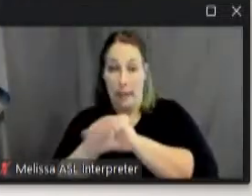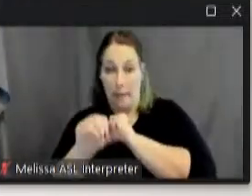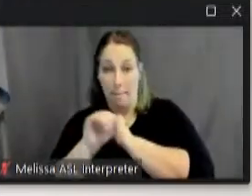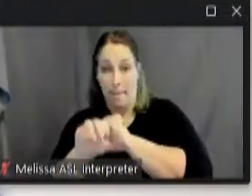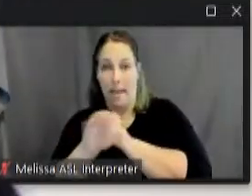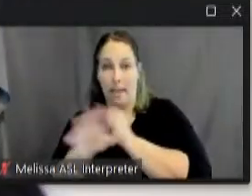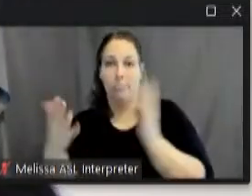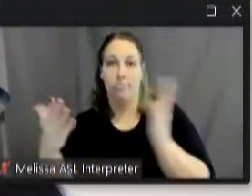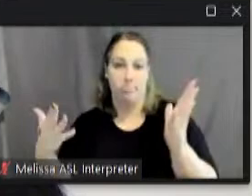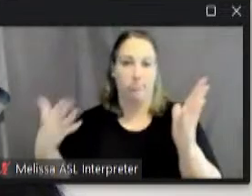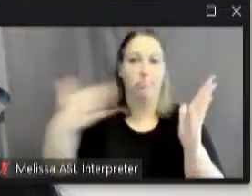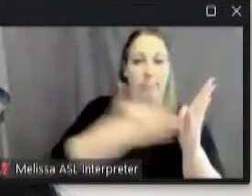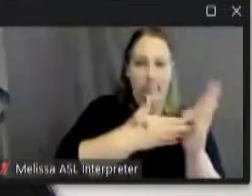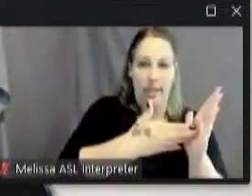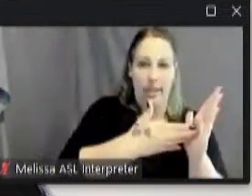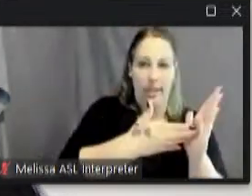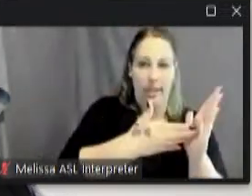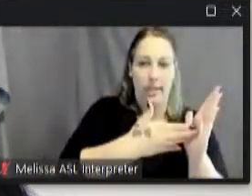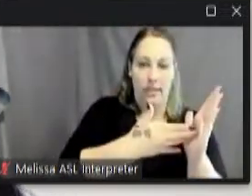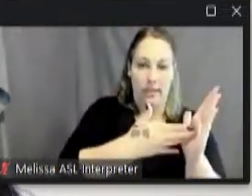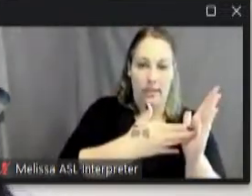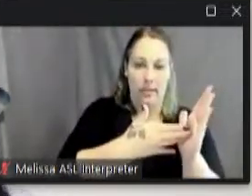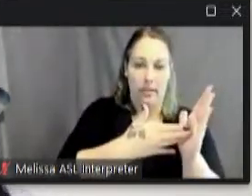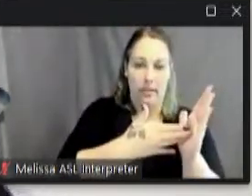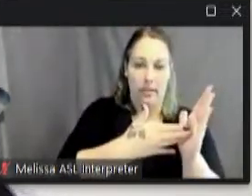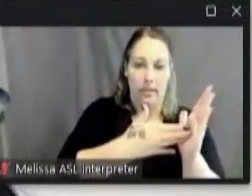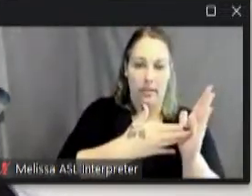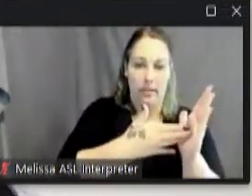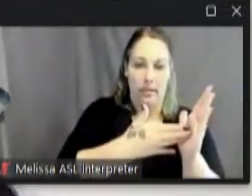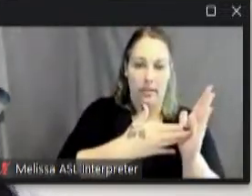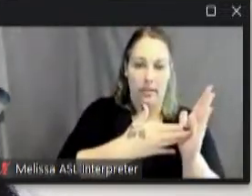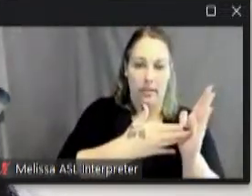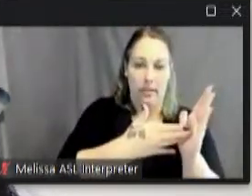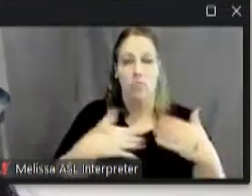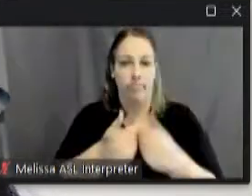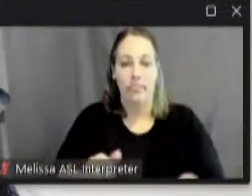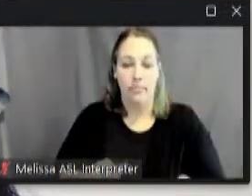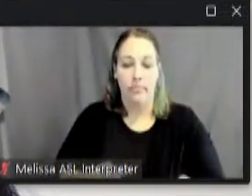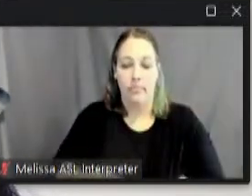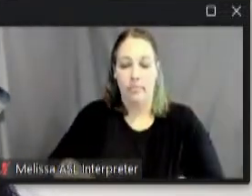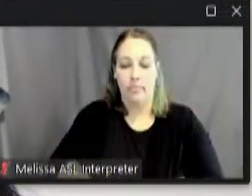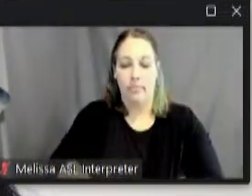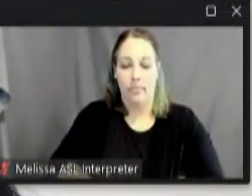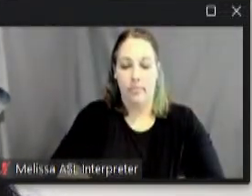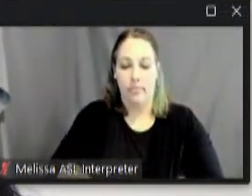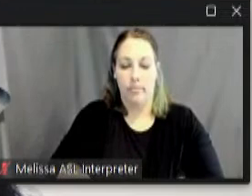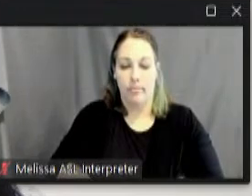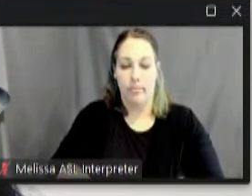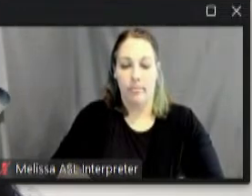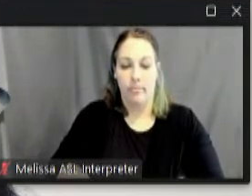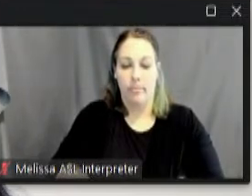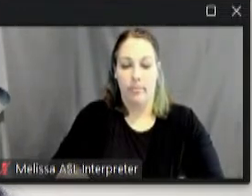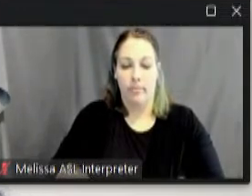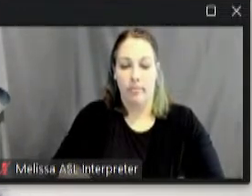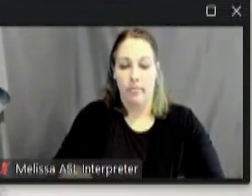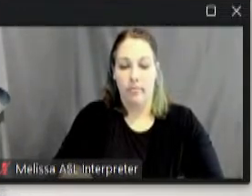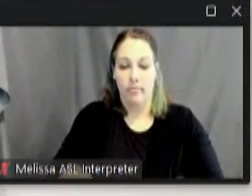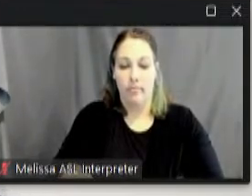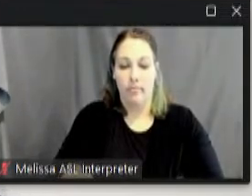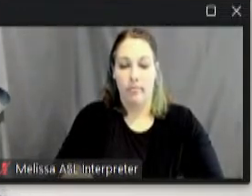this. So it is also related with our political identity, because our